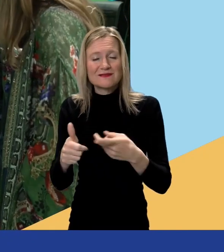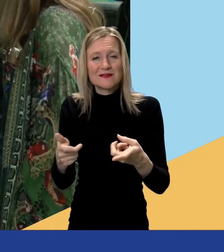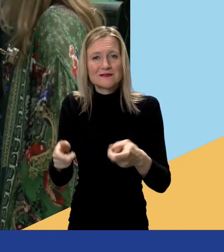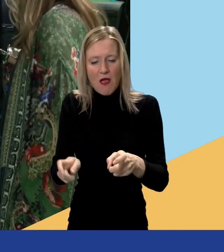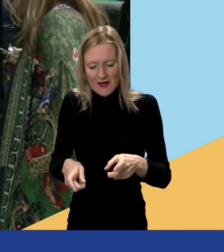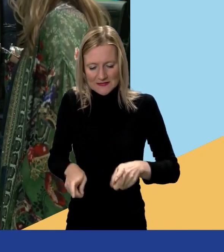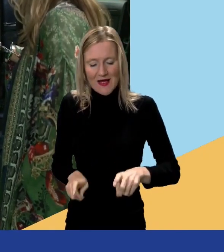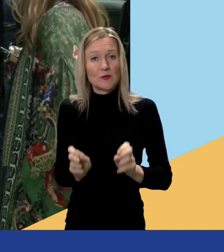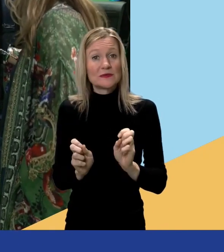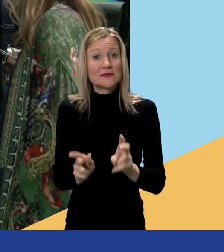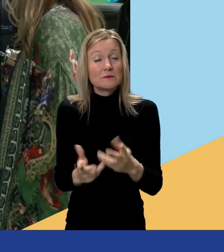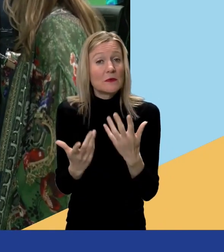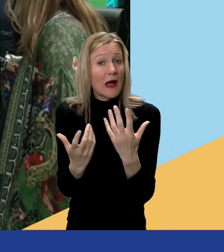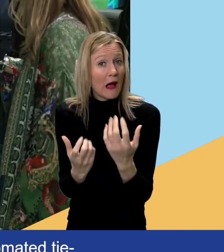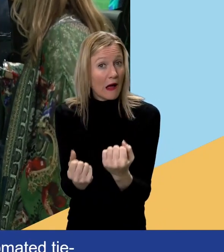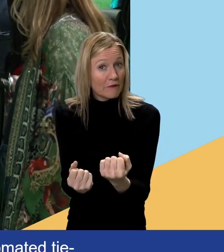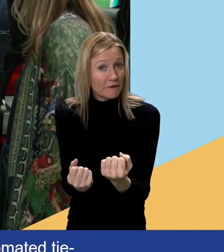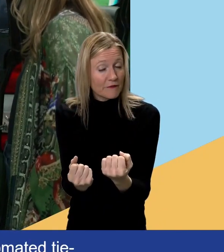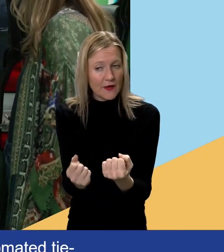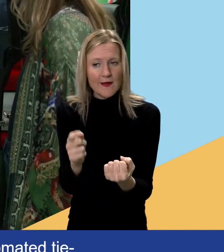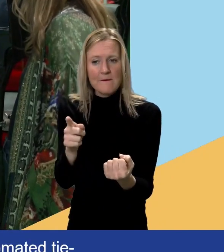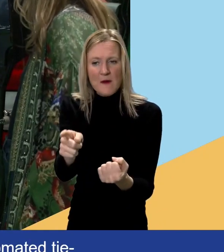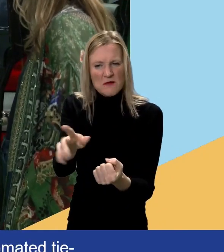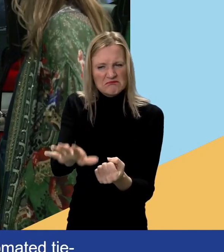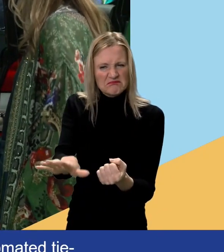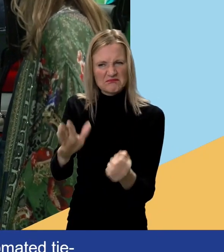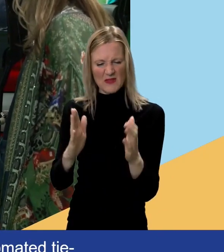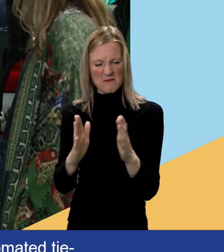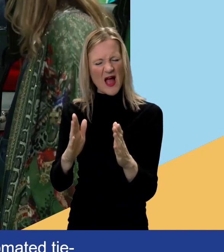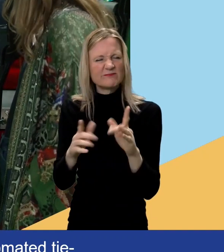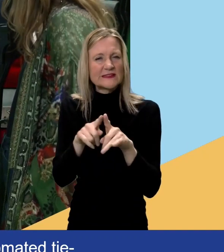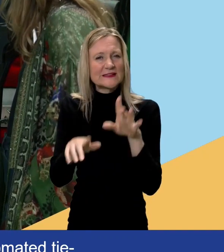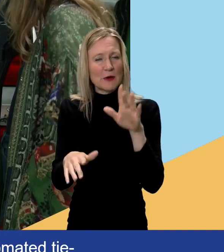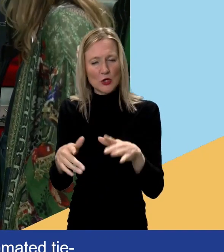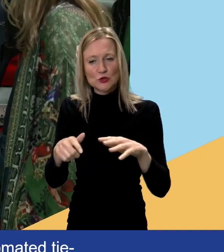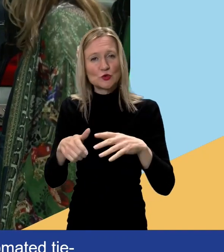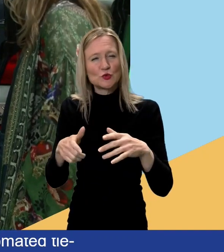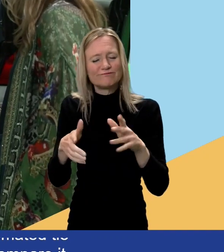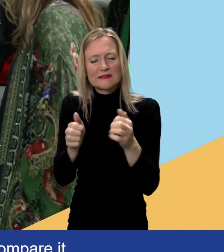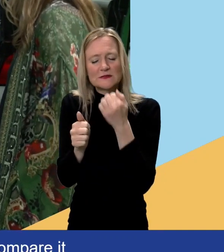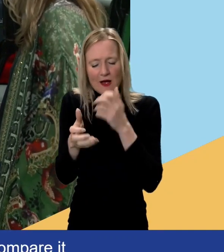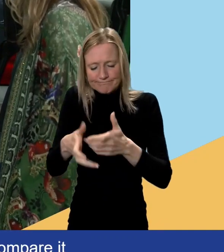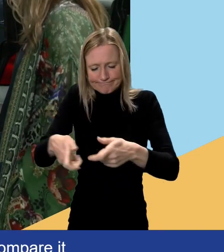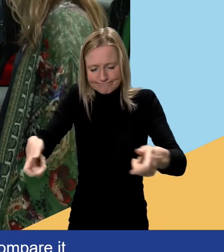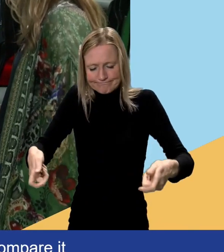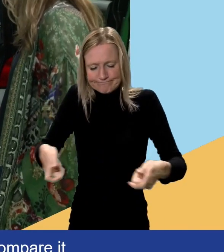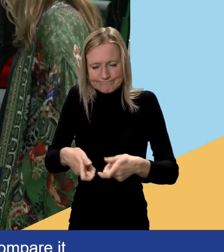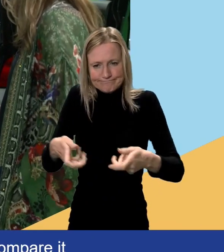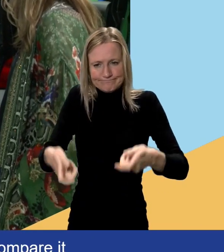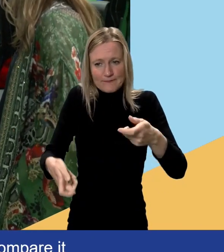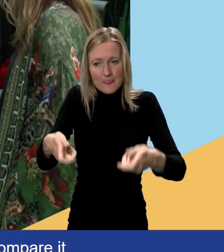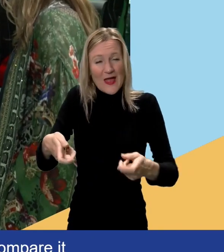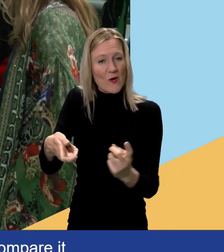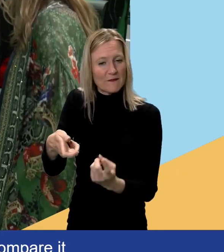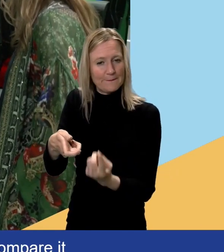can imagine, what's the easiest way to compare it here? It's about the size of a shoebox lid and it sits on the floor. You then have a pin fitted to the